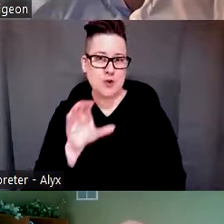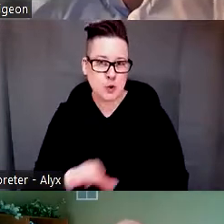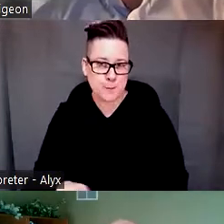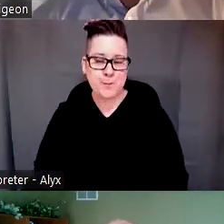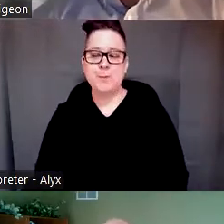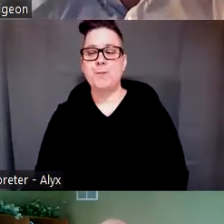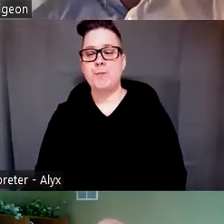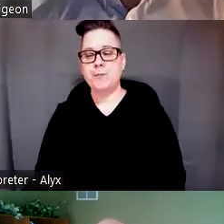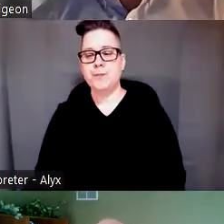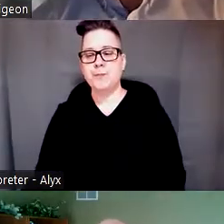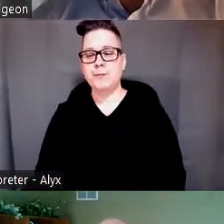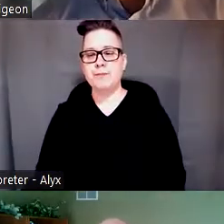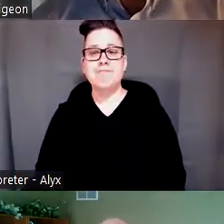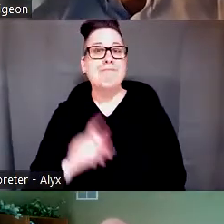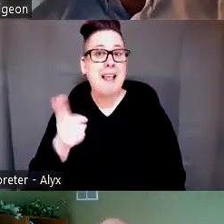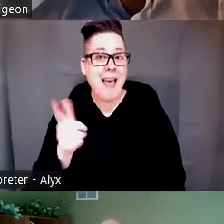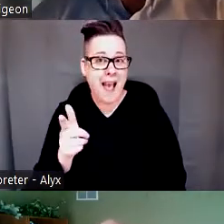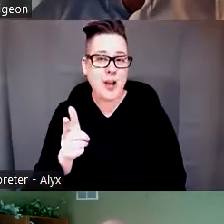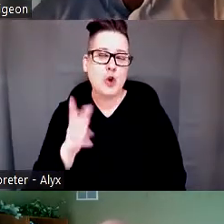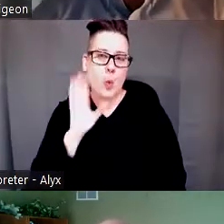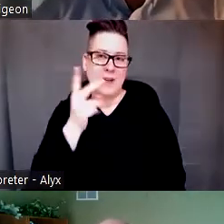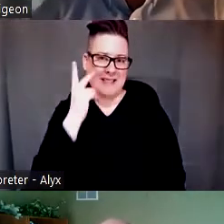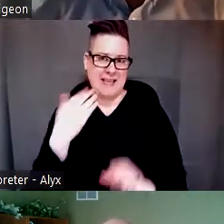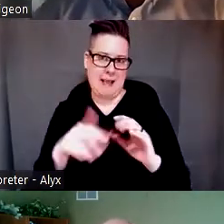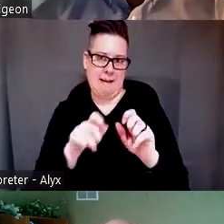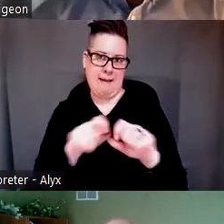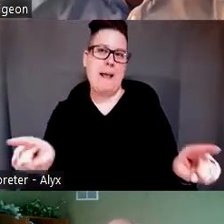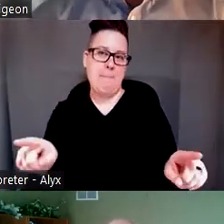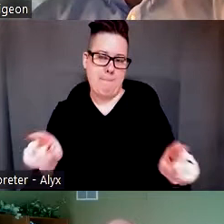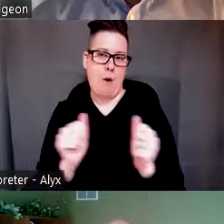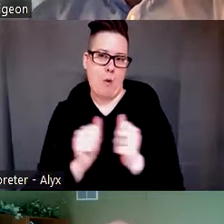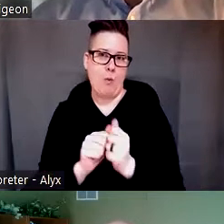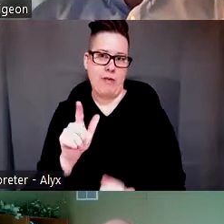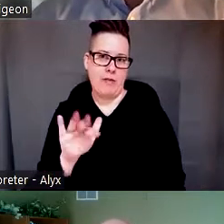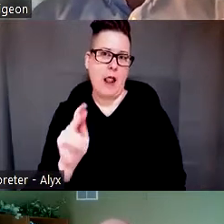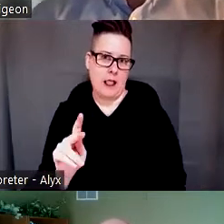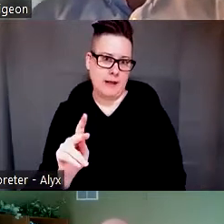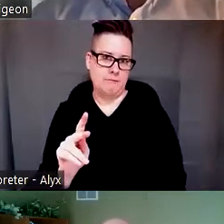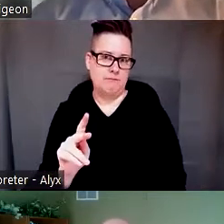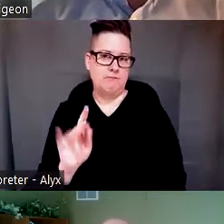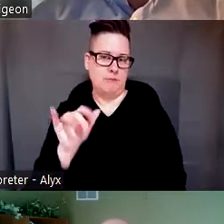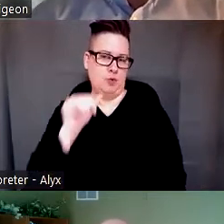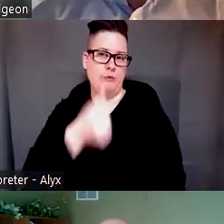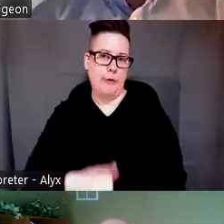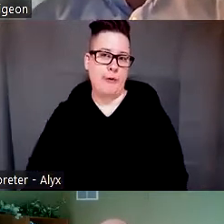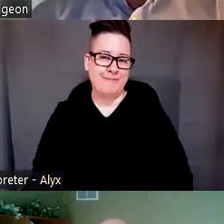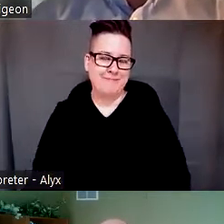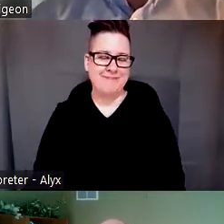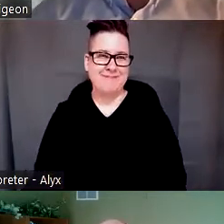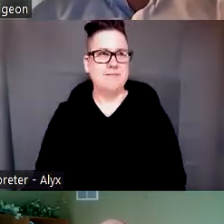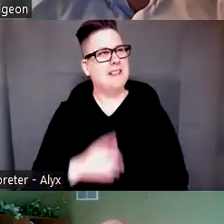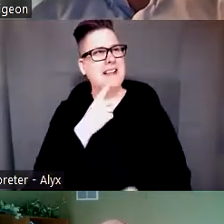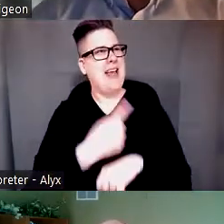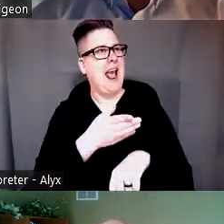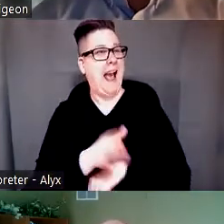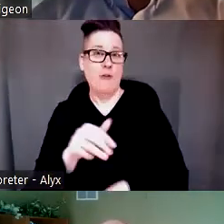rounds. And later there will be an email sent out containing the link the day after. That would be tomorrow, wouldn't it?